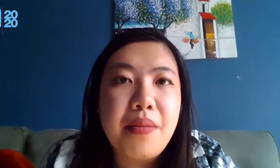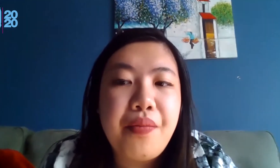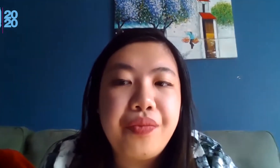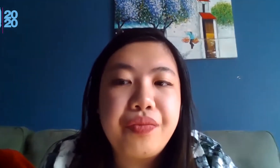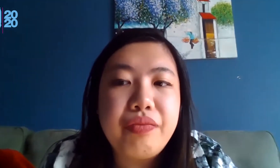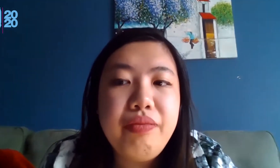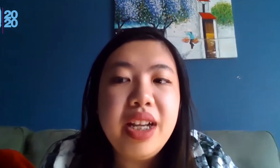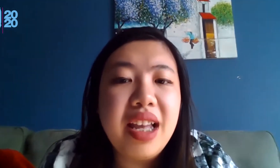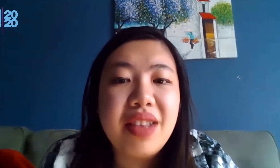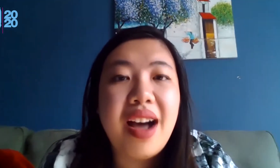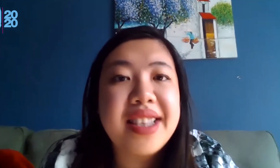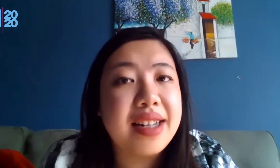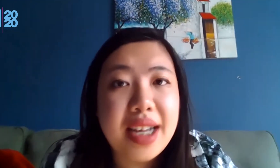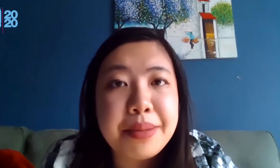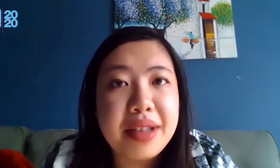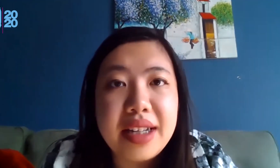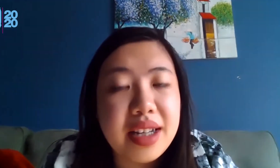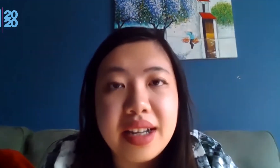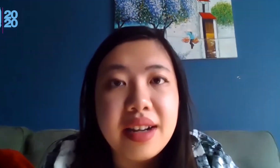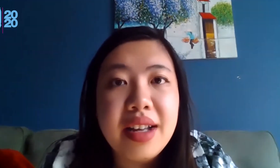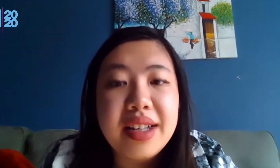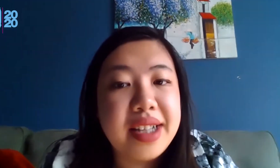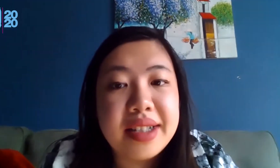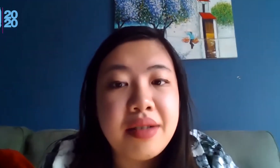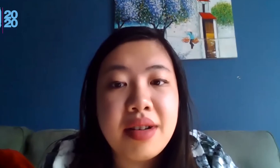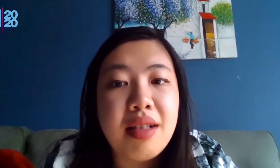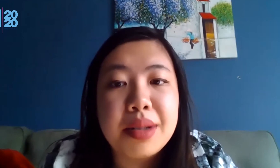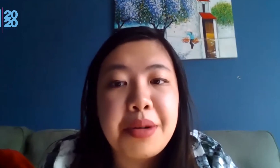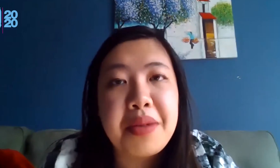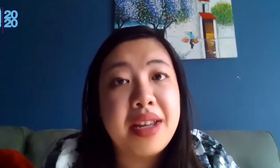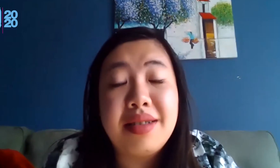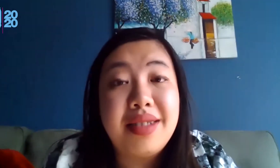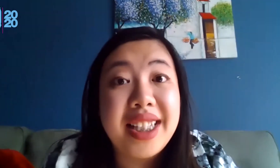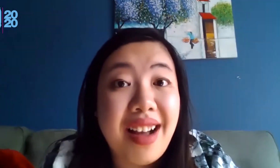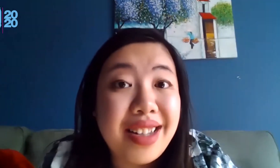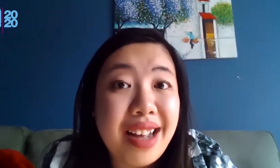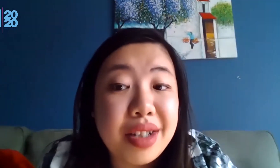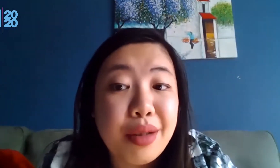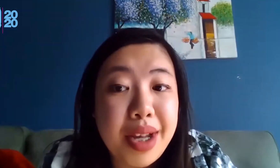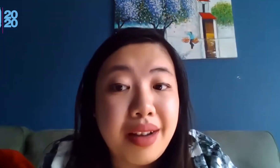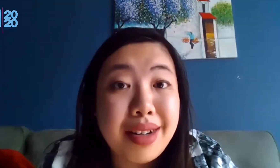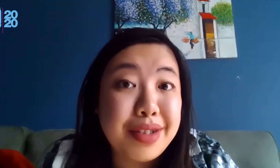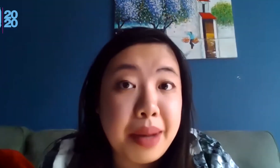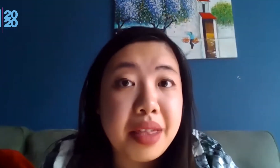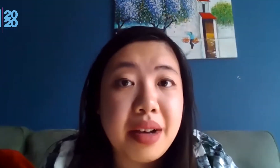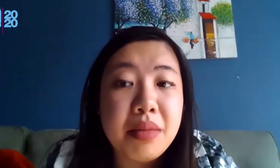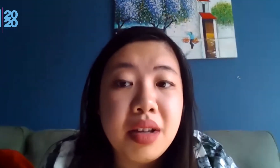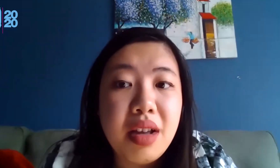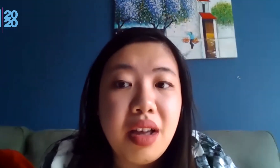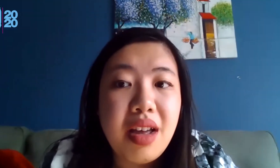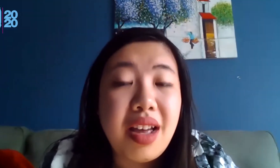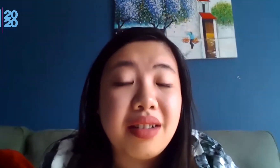lucky. They've lost that desperately needed $600 per week. It's gone down to $300 for some of